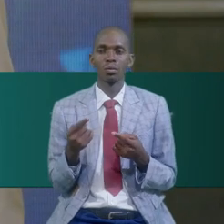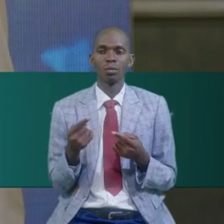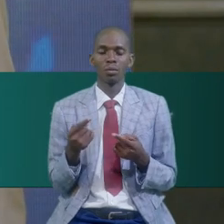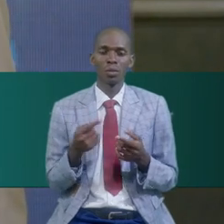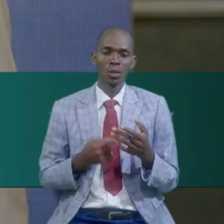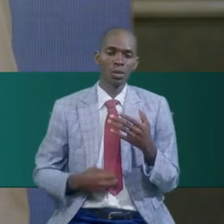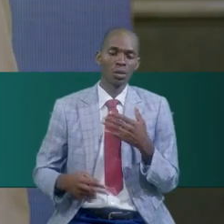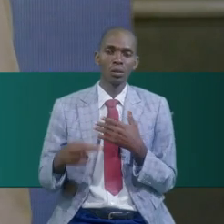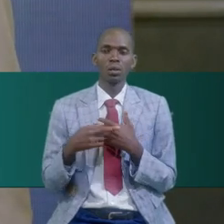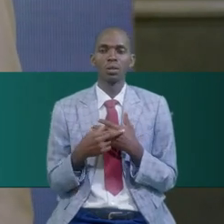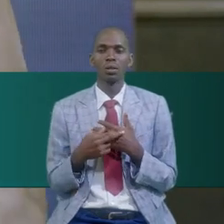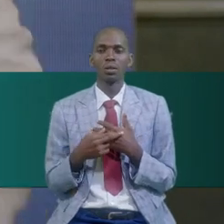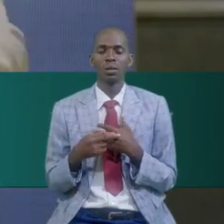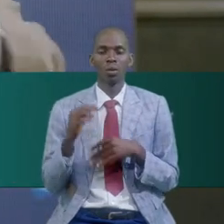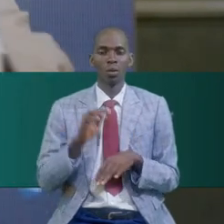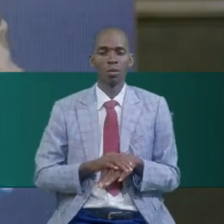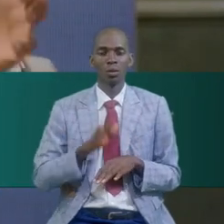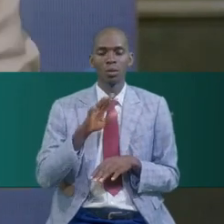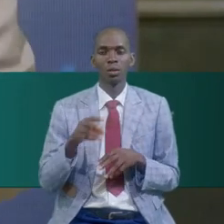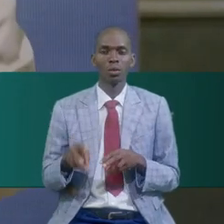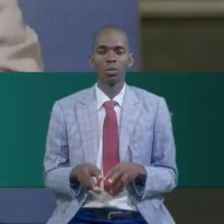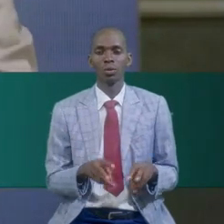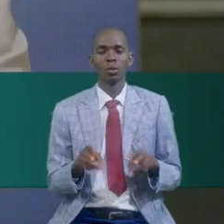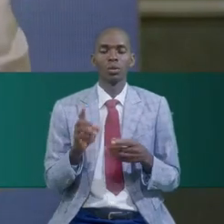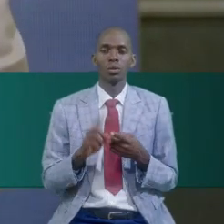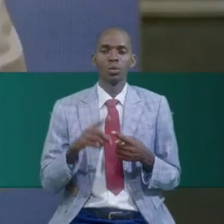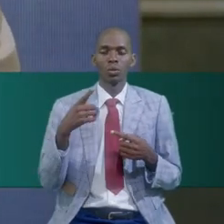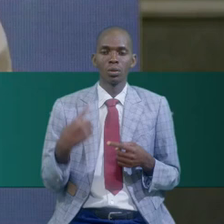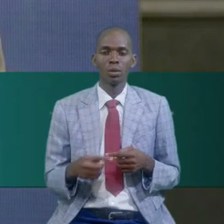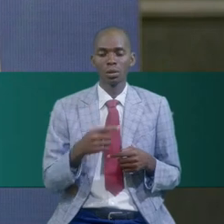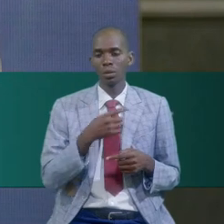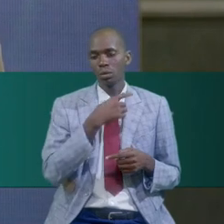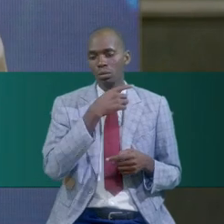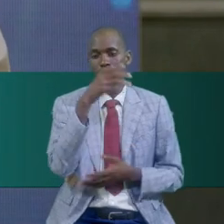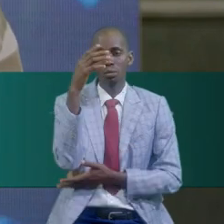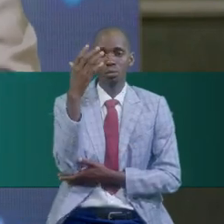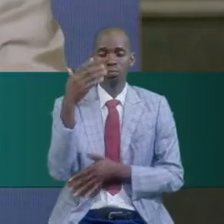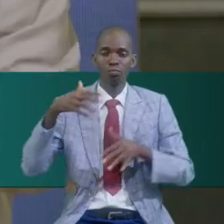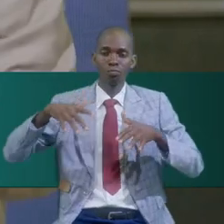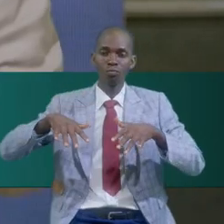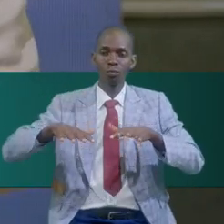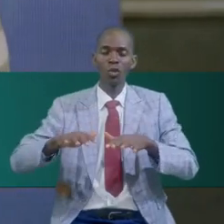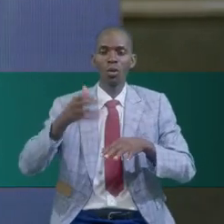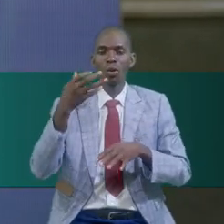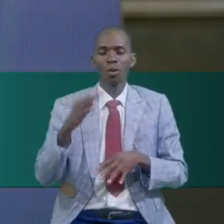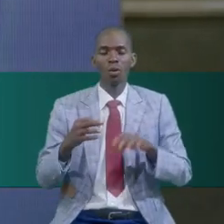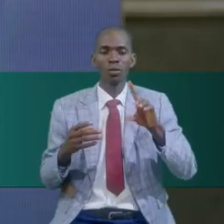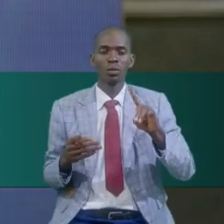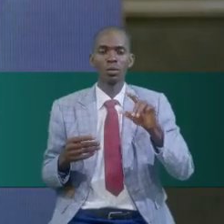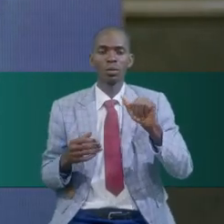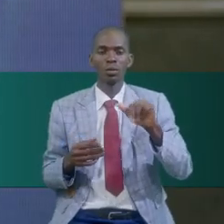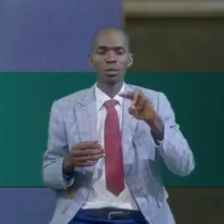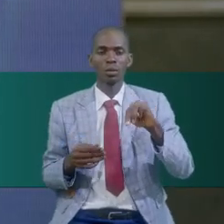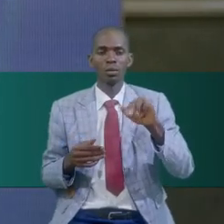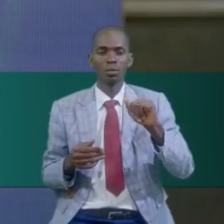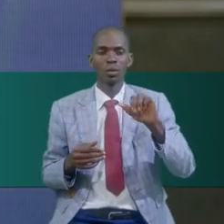return on thy way to the wilderness of Damascus, and when thou